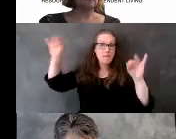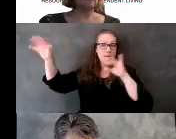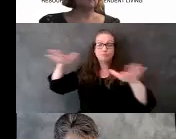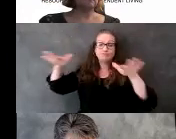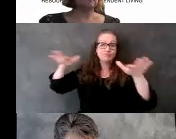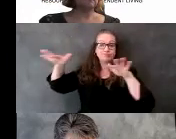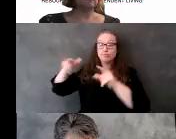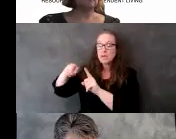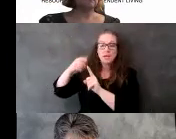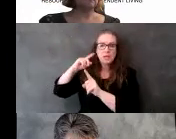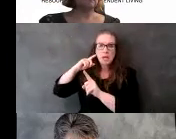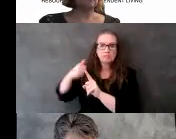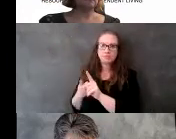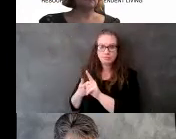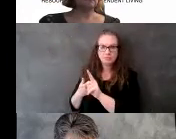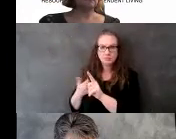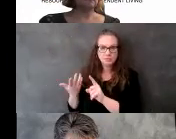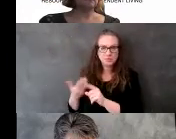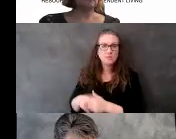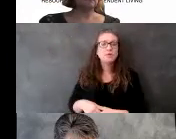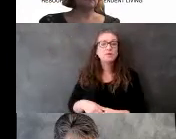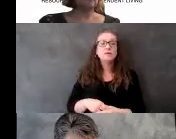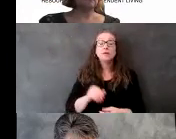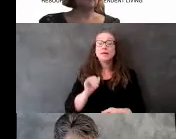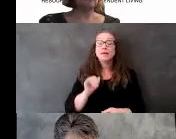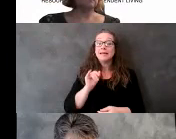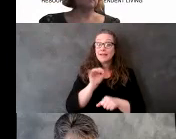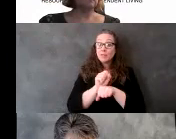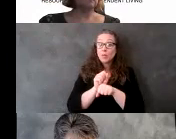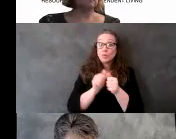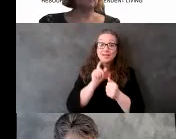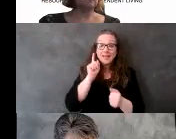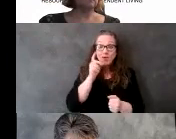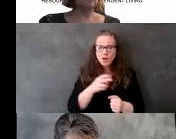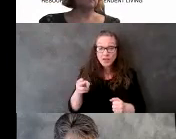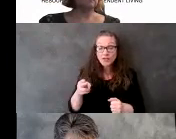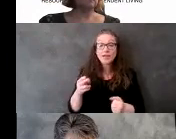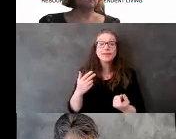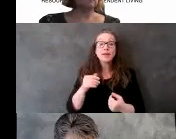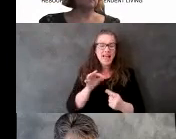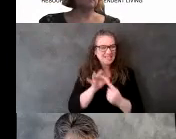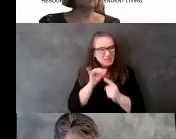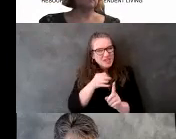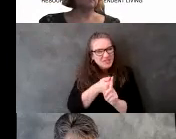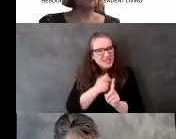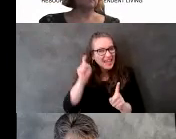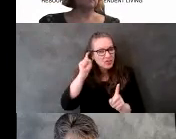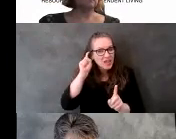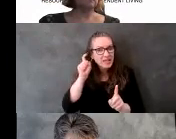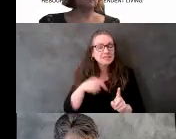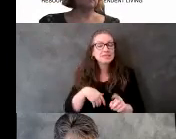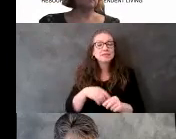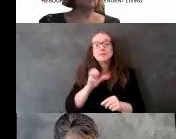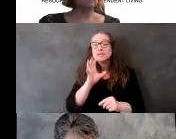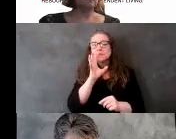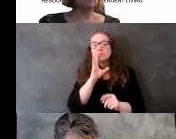And if you're working with someone who's deaf or hard of hearing, particularly if they're using hearing aids, speak in a normal tone of voice. Yelling doesn't help, and it